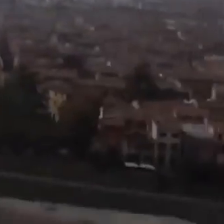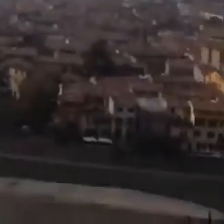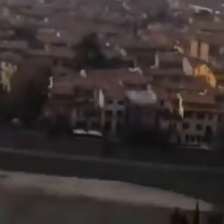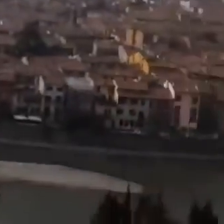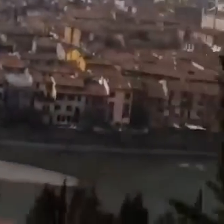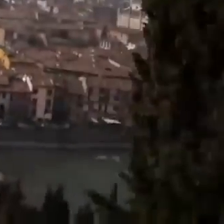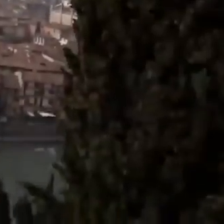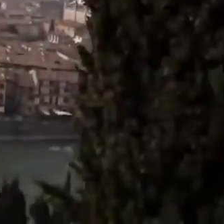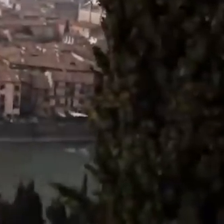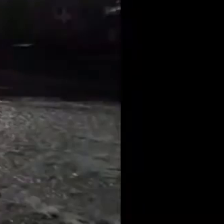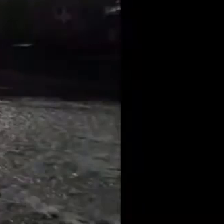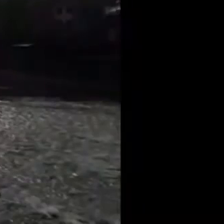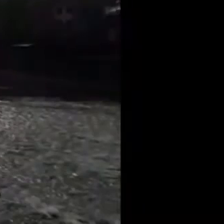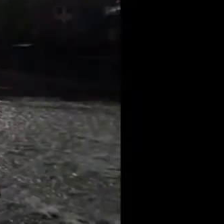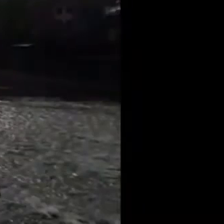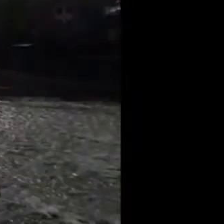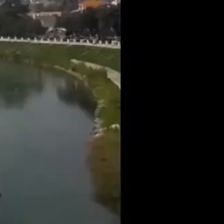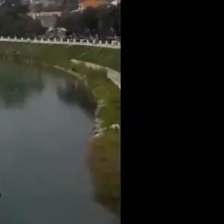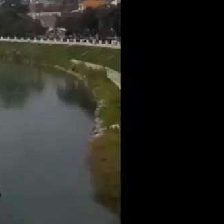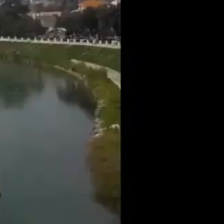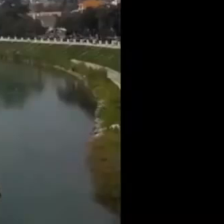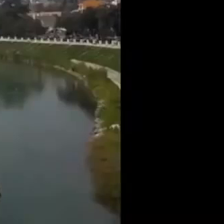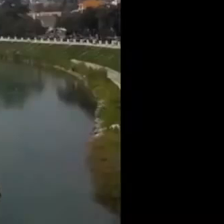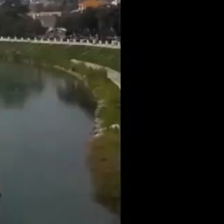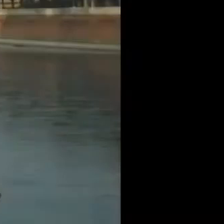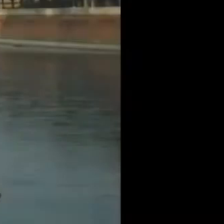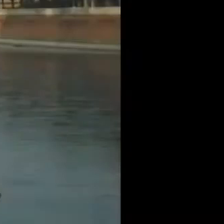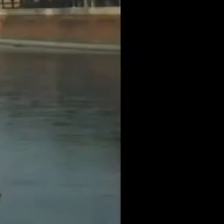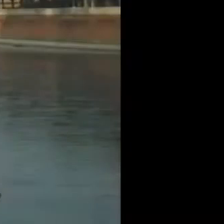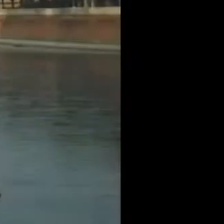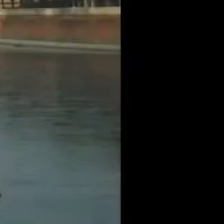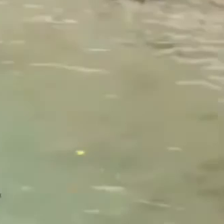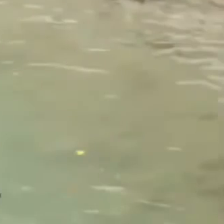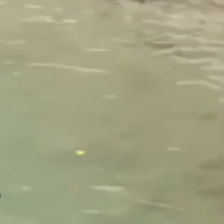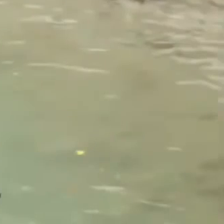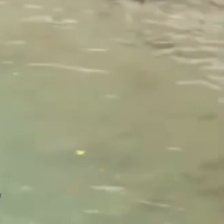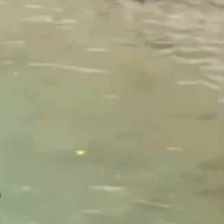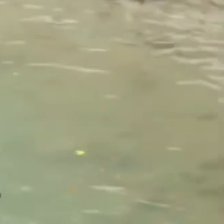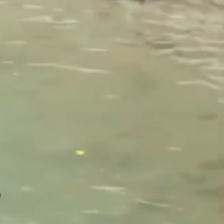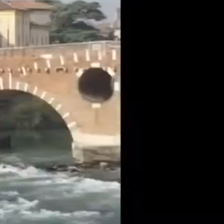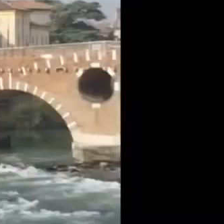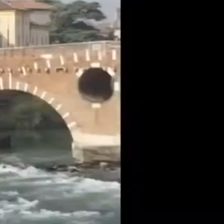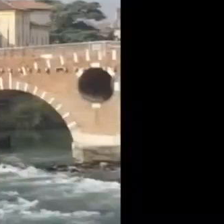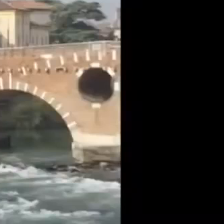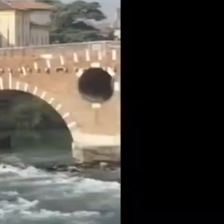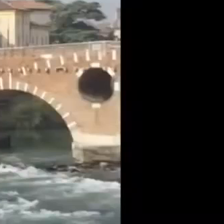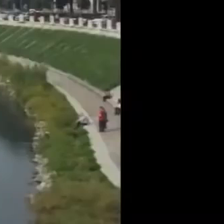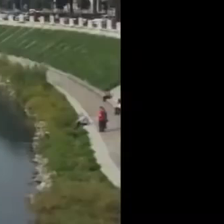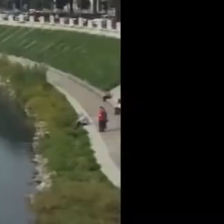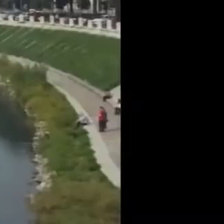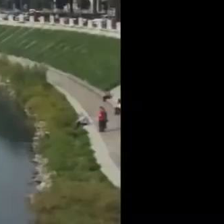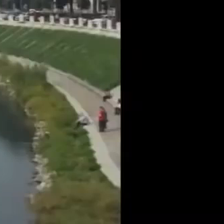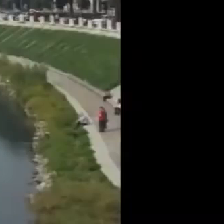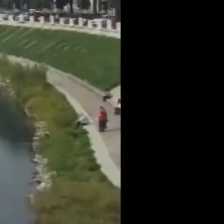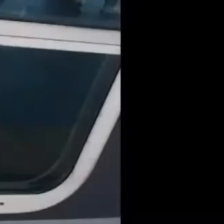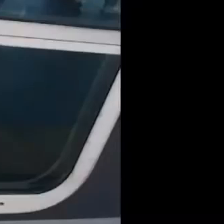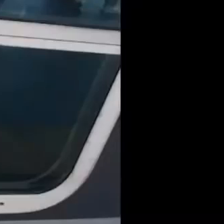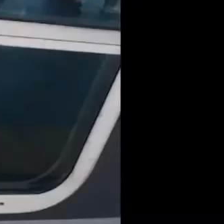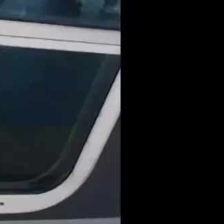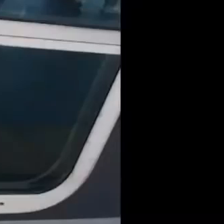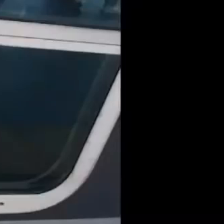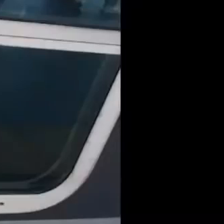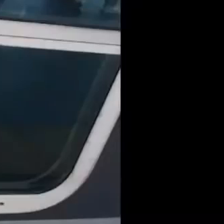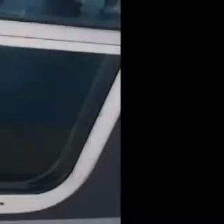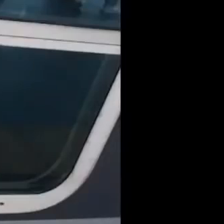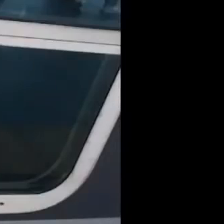city. In the afternoon, we walked along the river, and then parted ways. Alessandra went to Venice,